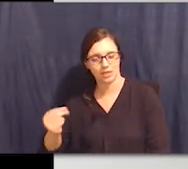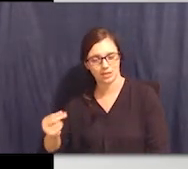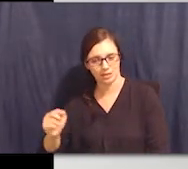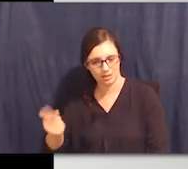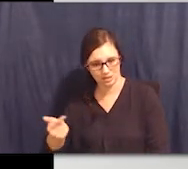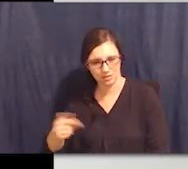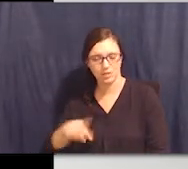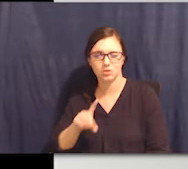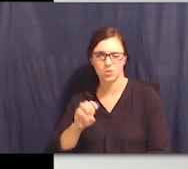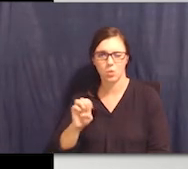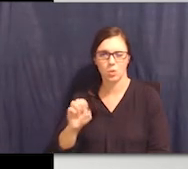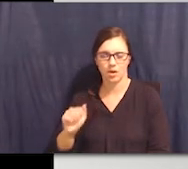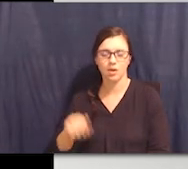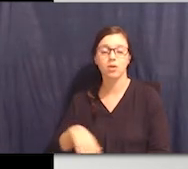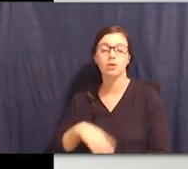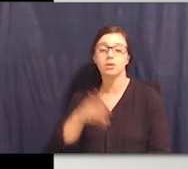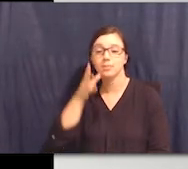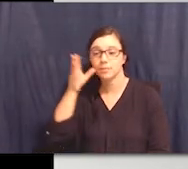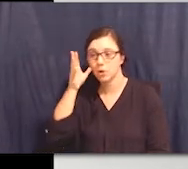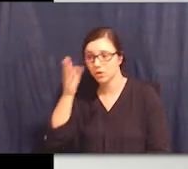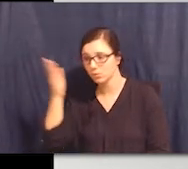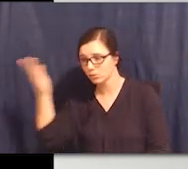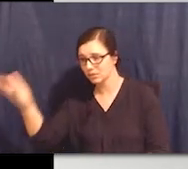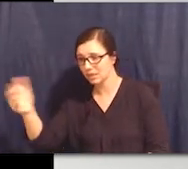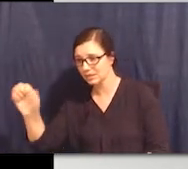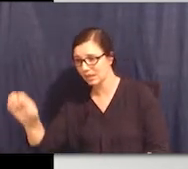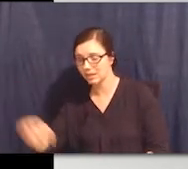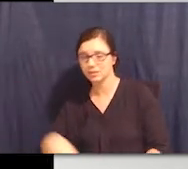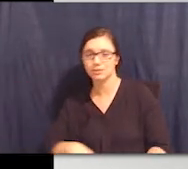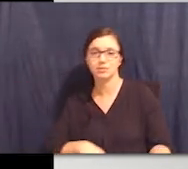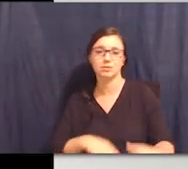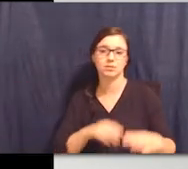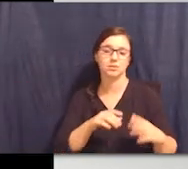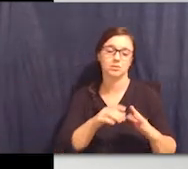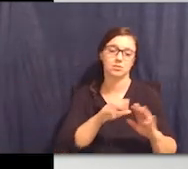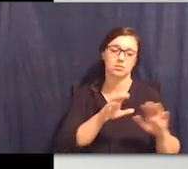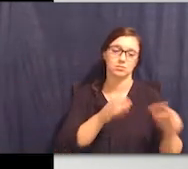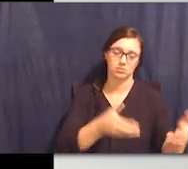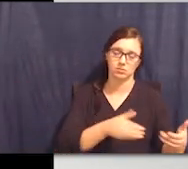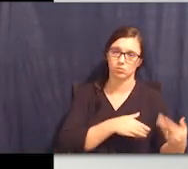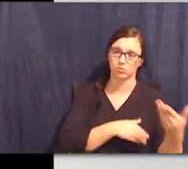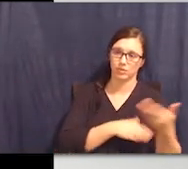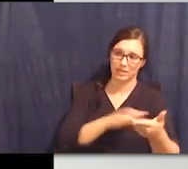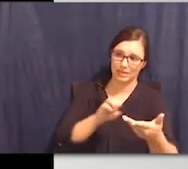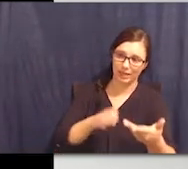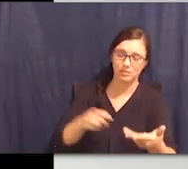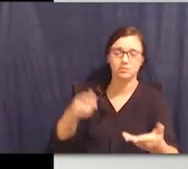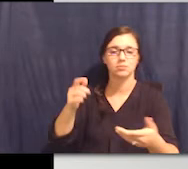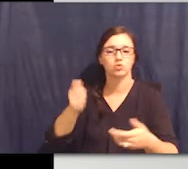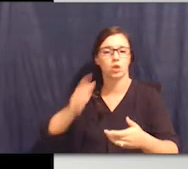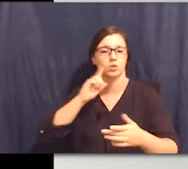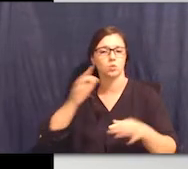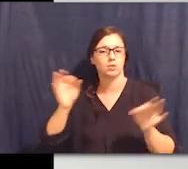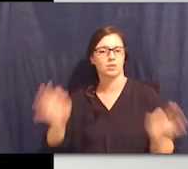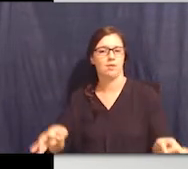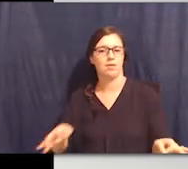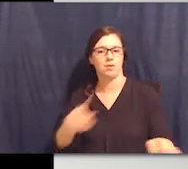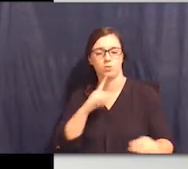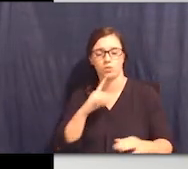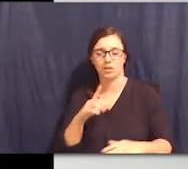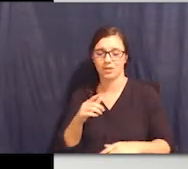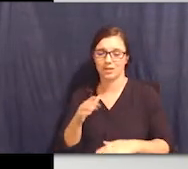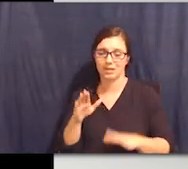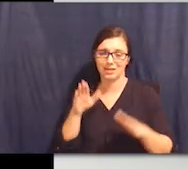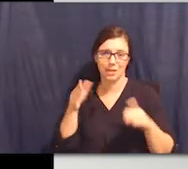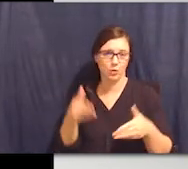district will present their case and the parent will present their case and the judge will make a decision. It's very narrow in scope. There's not a